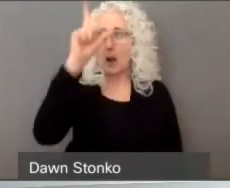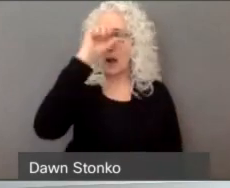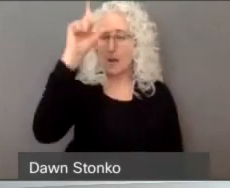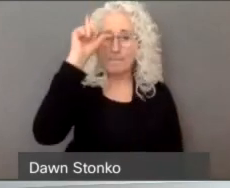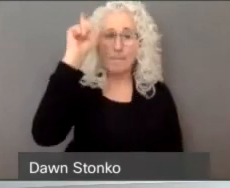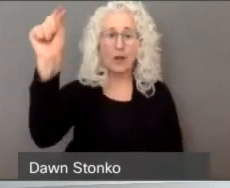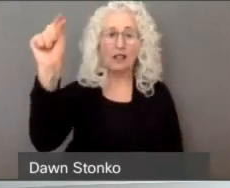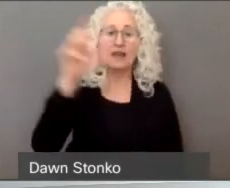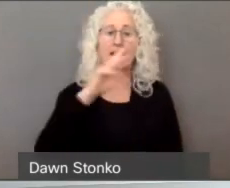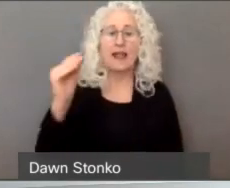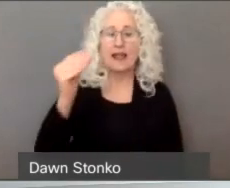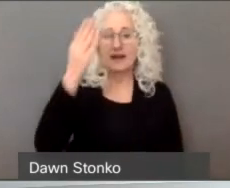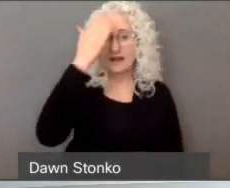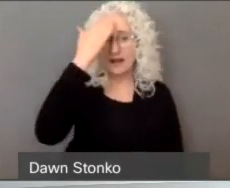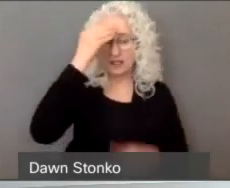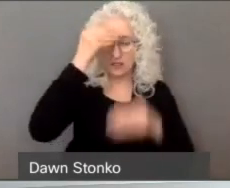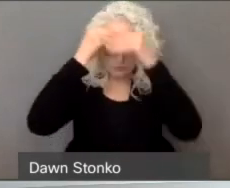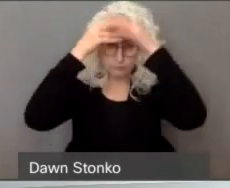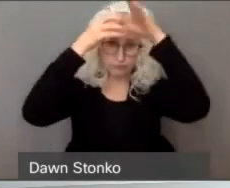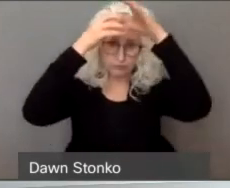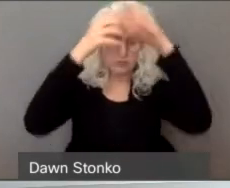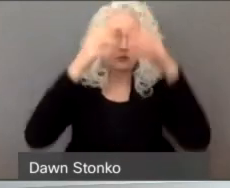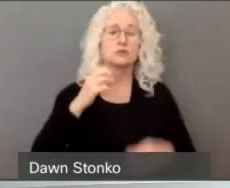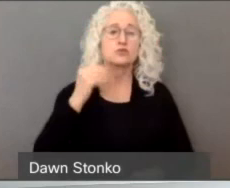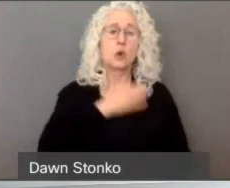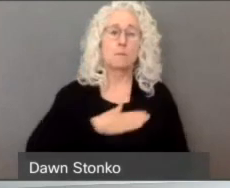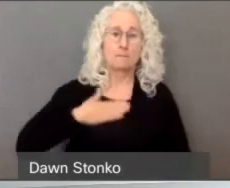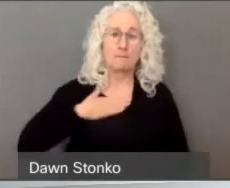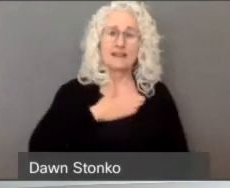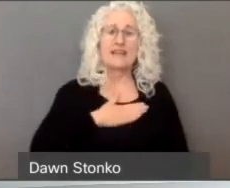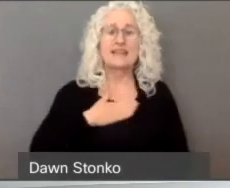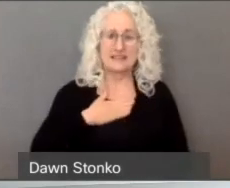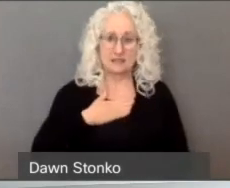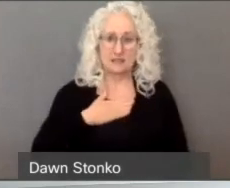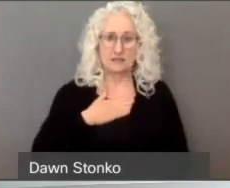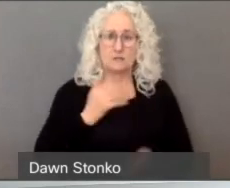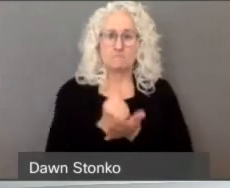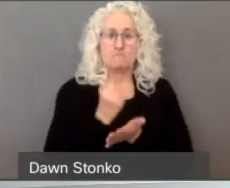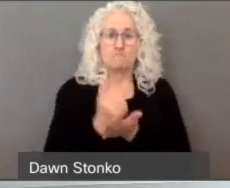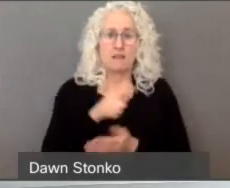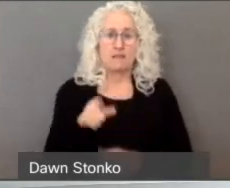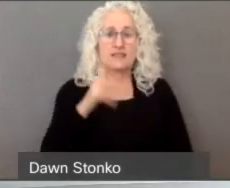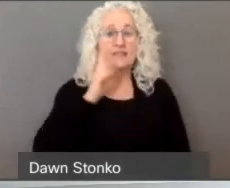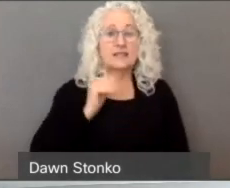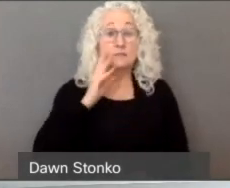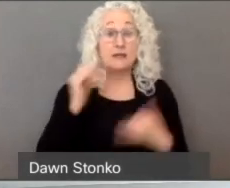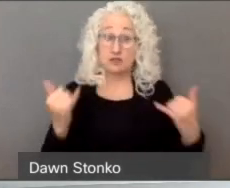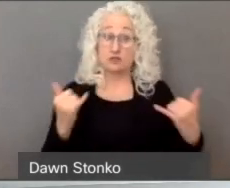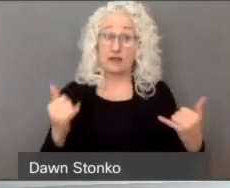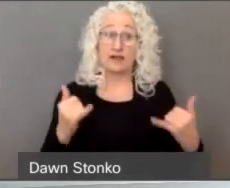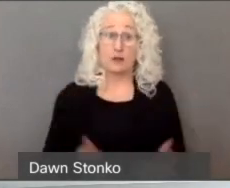are knowledgeable. And so please tap into this experience right now.